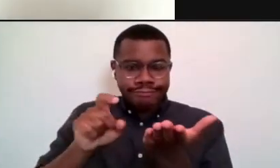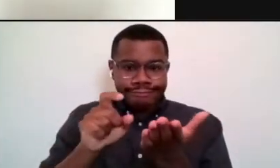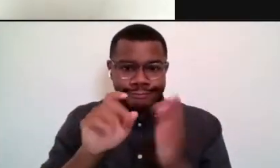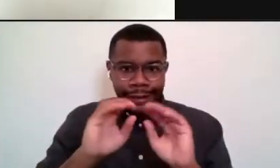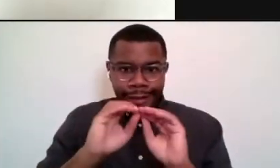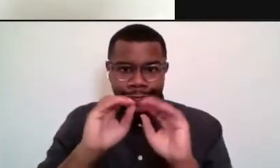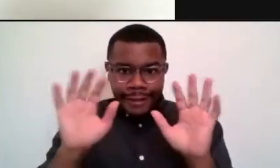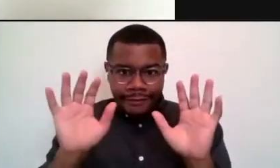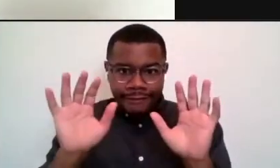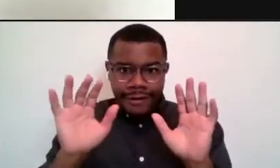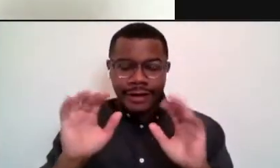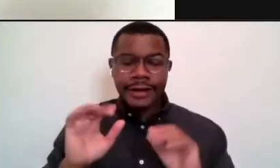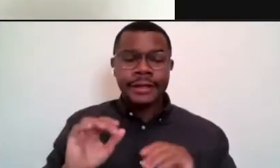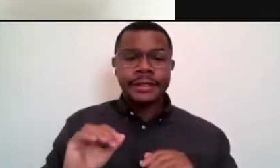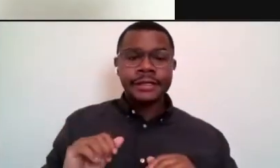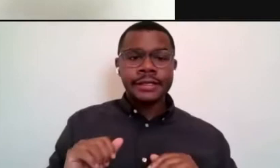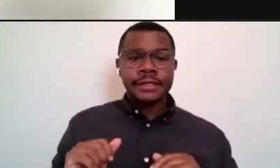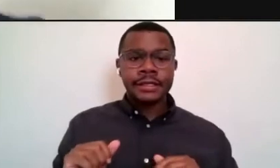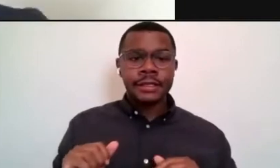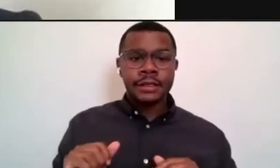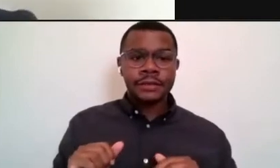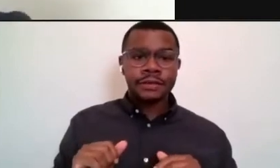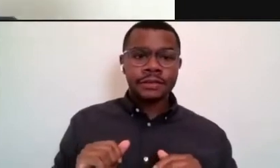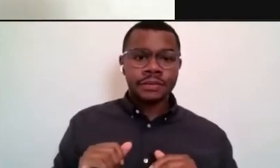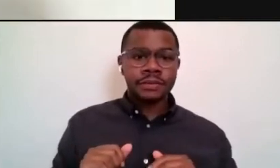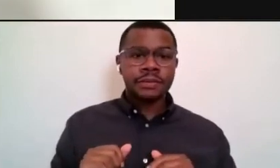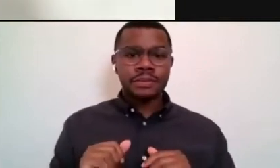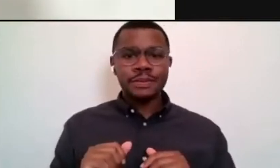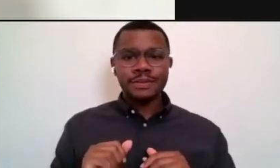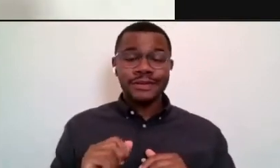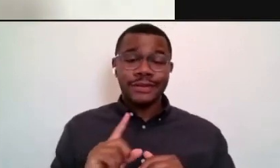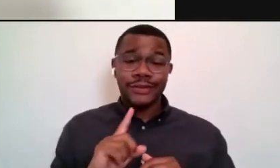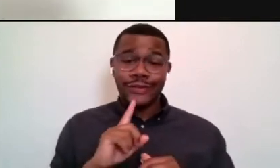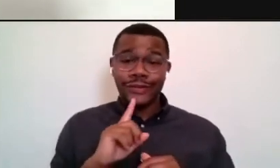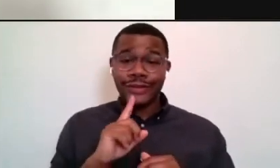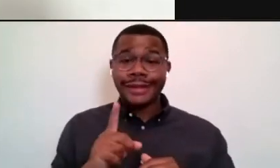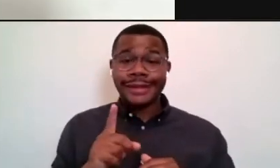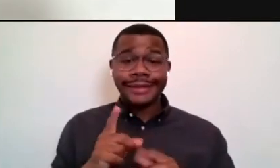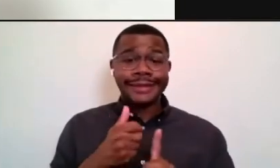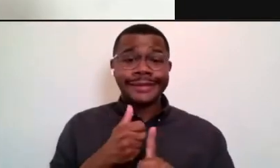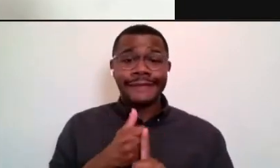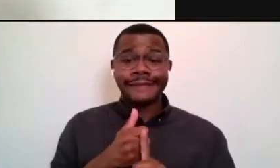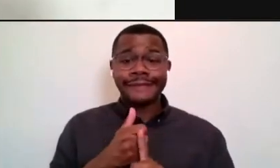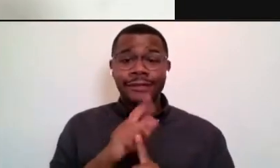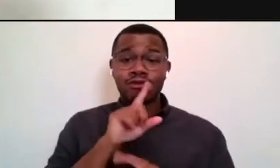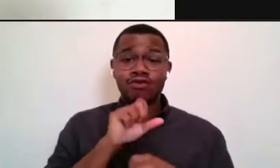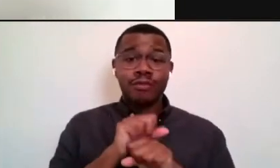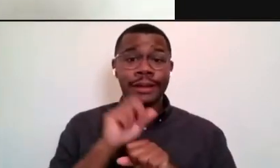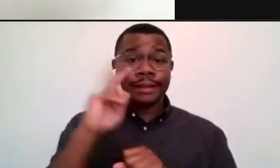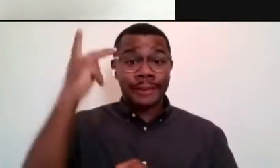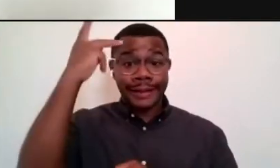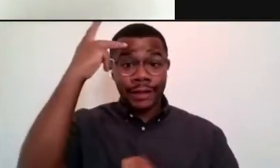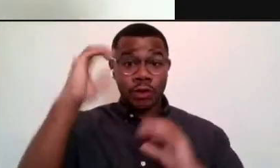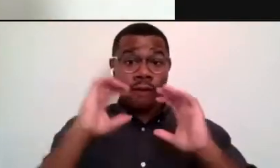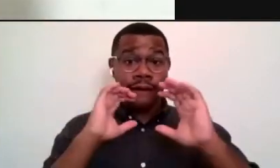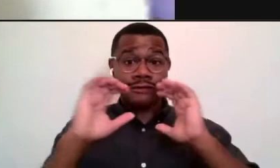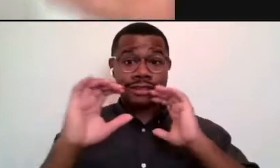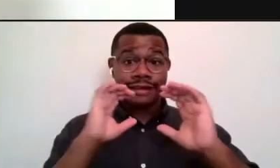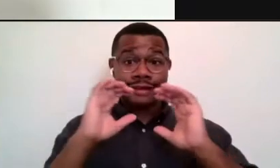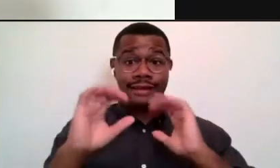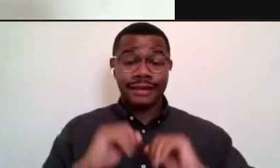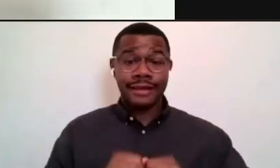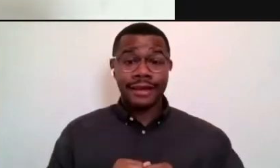you're right. So you've got a kind of, like, it's a political conversation, kind of, you know, you don't want to lead with, like, this is a